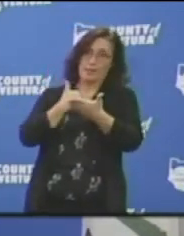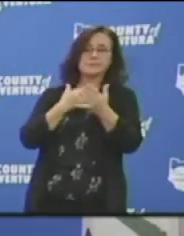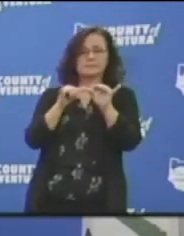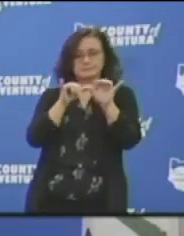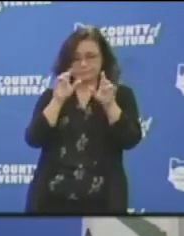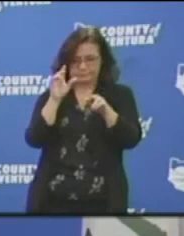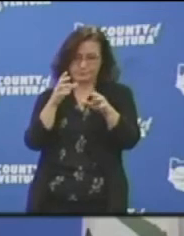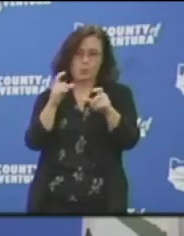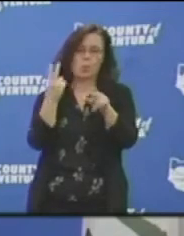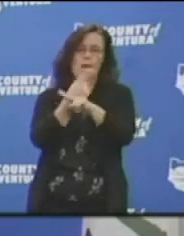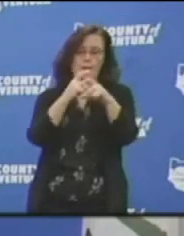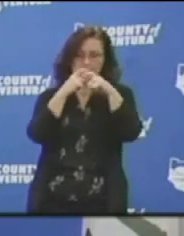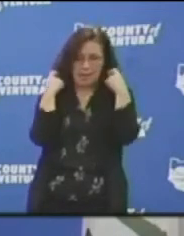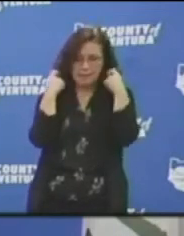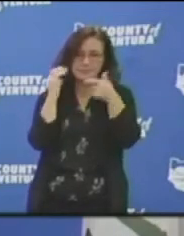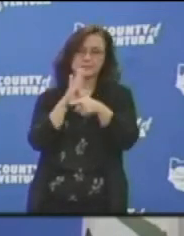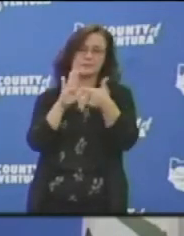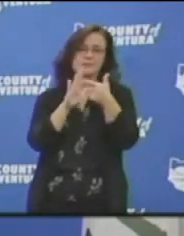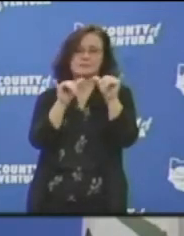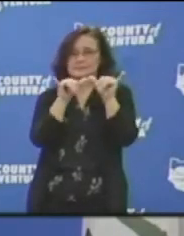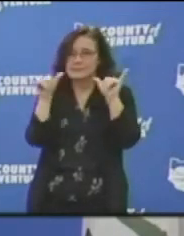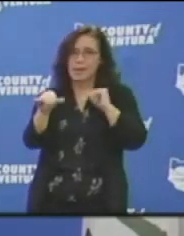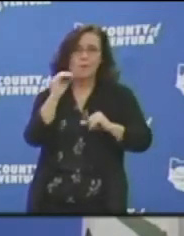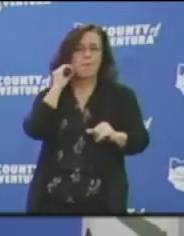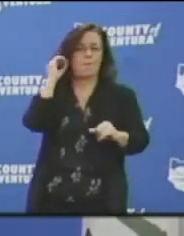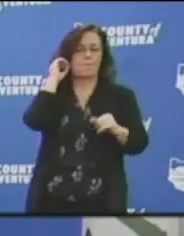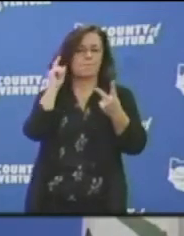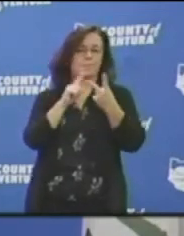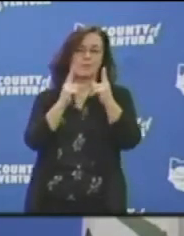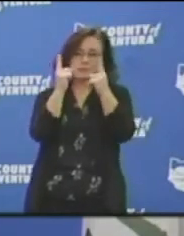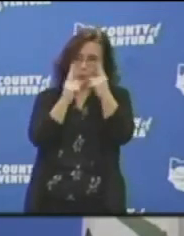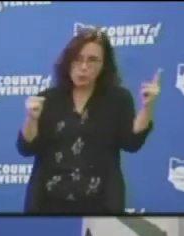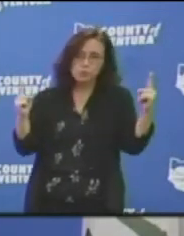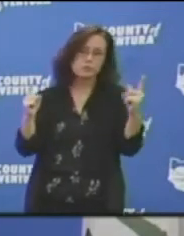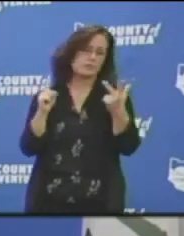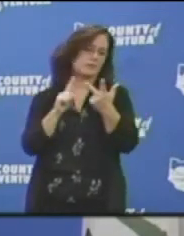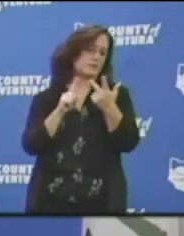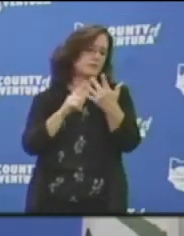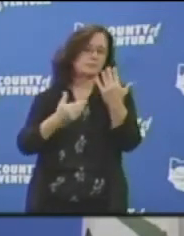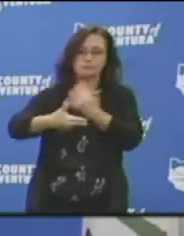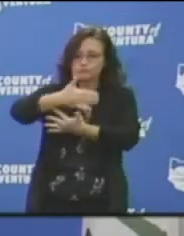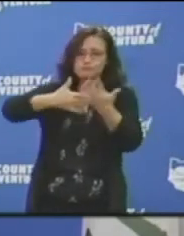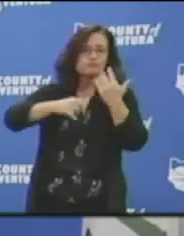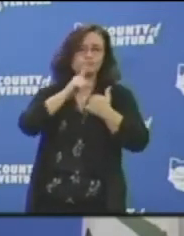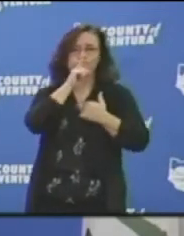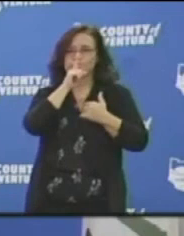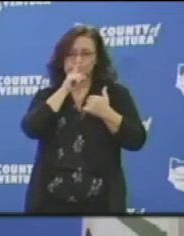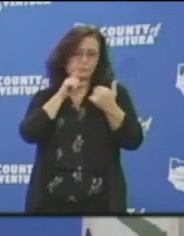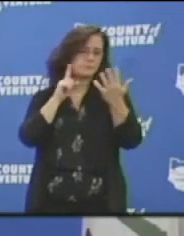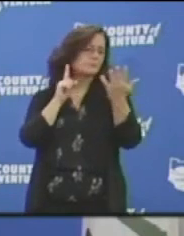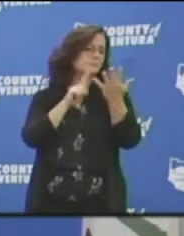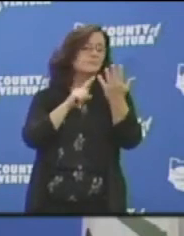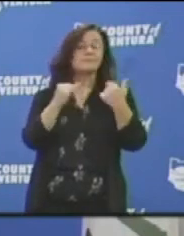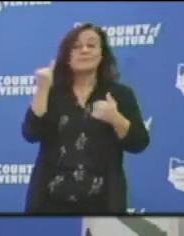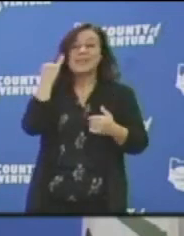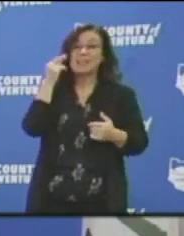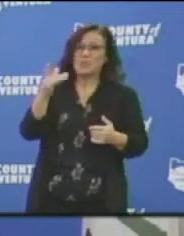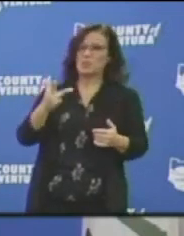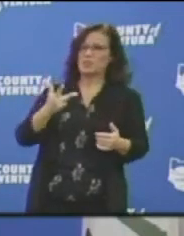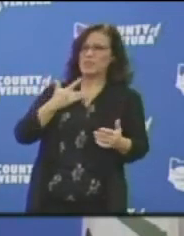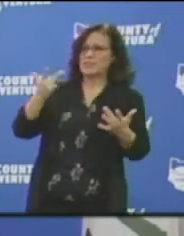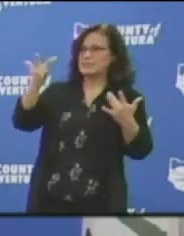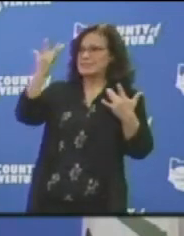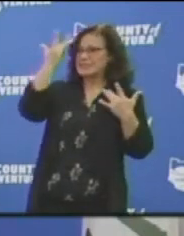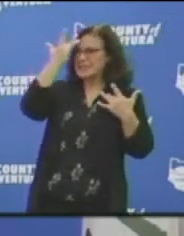distancing, and not gathering. And please, if you have any symptoms at all, quarantine yourself and